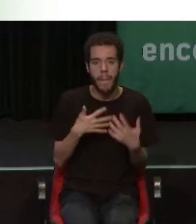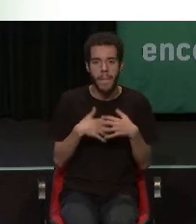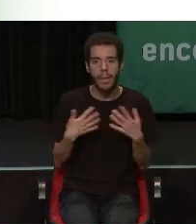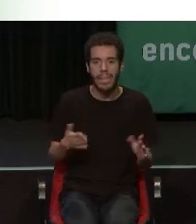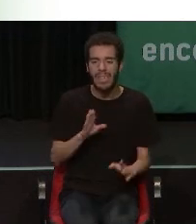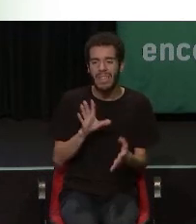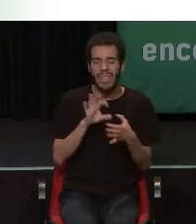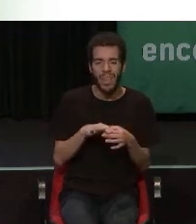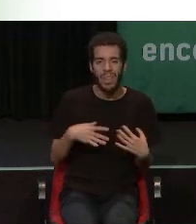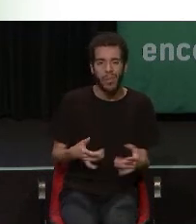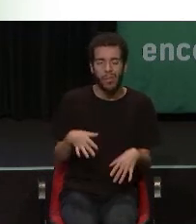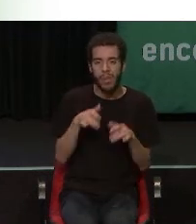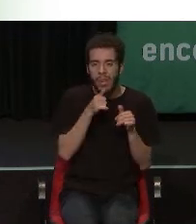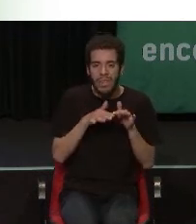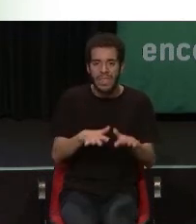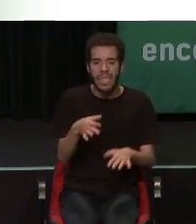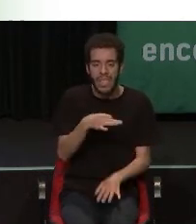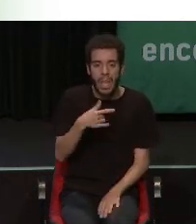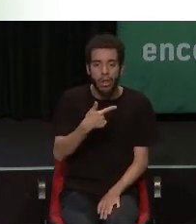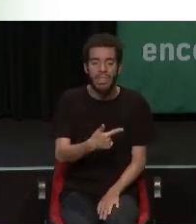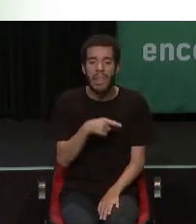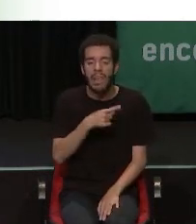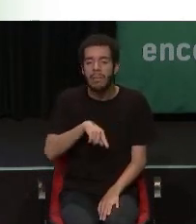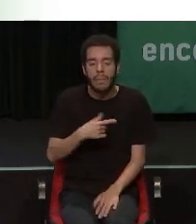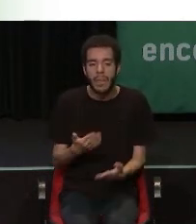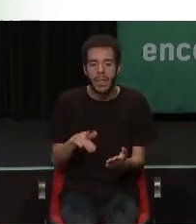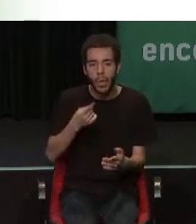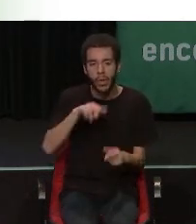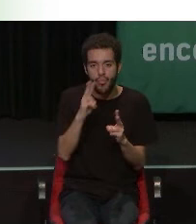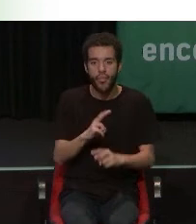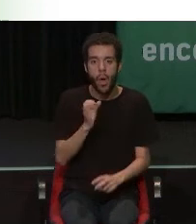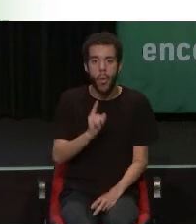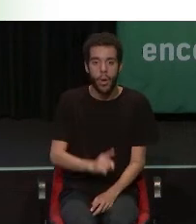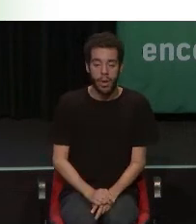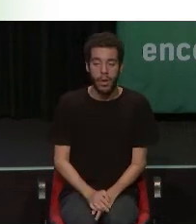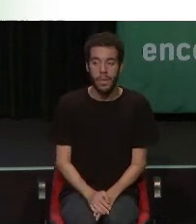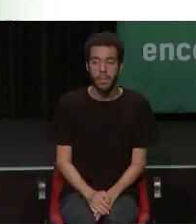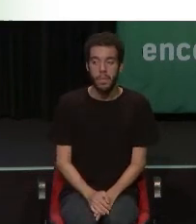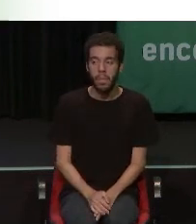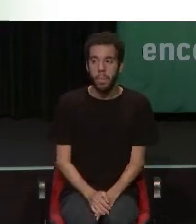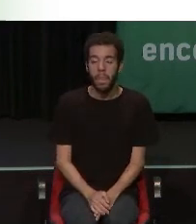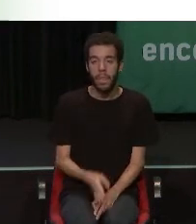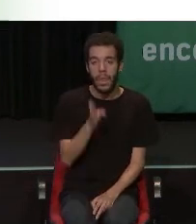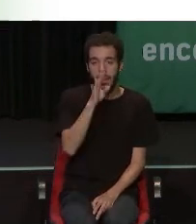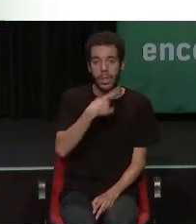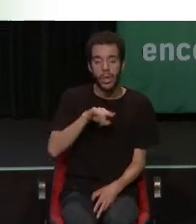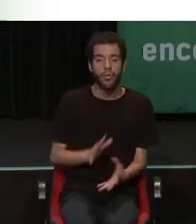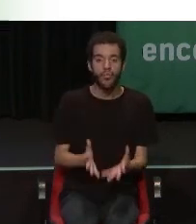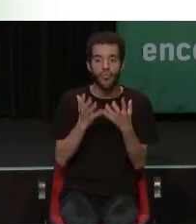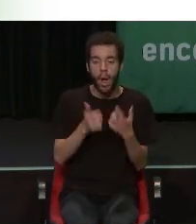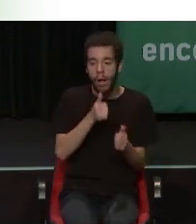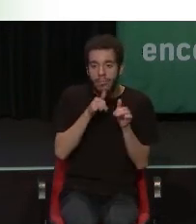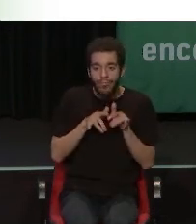T-cell leukemia development, and what we found out is that if we want to generate